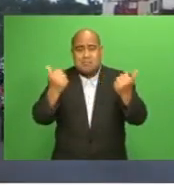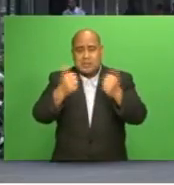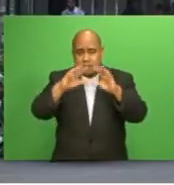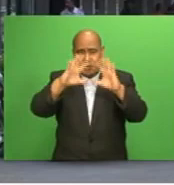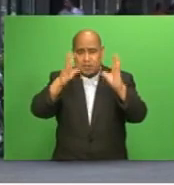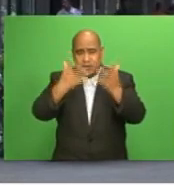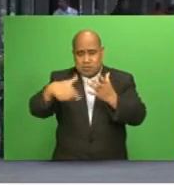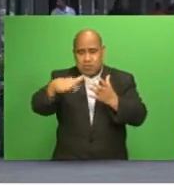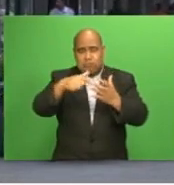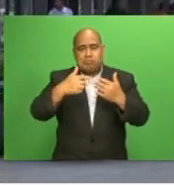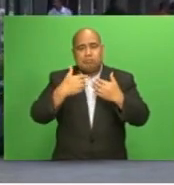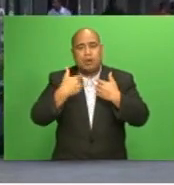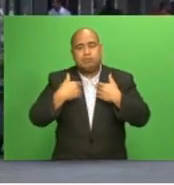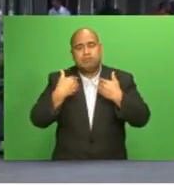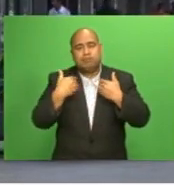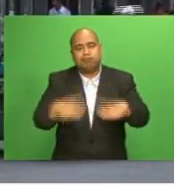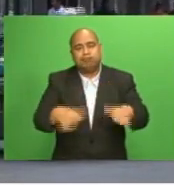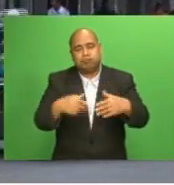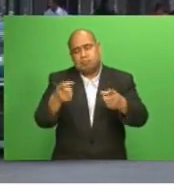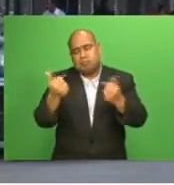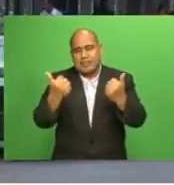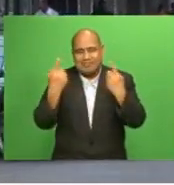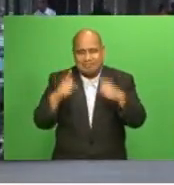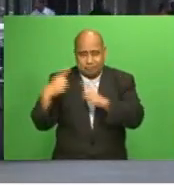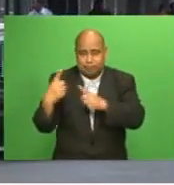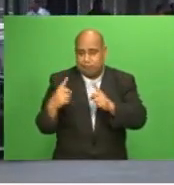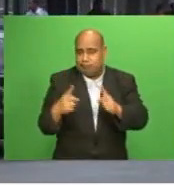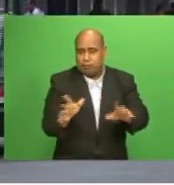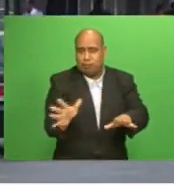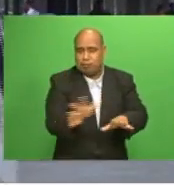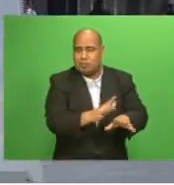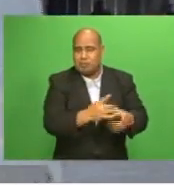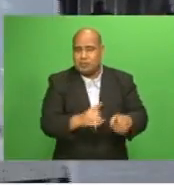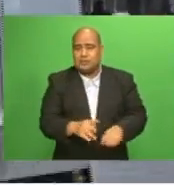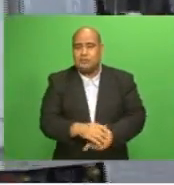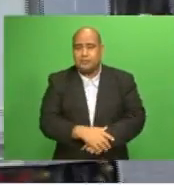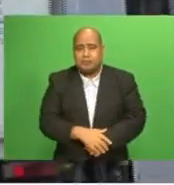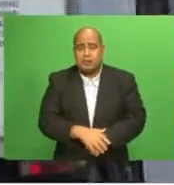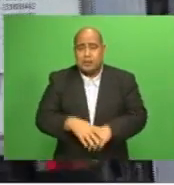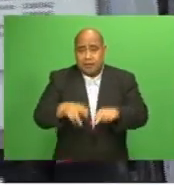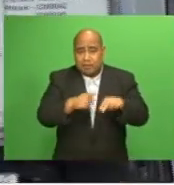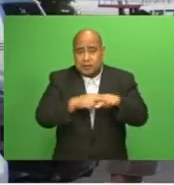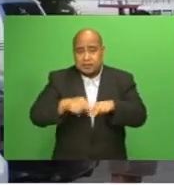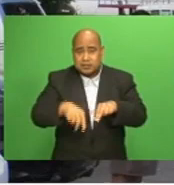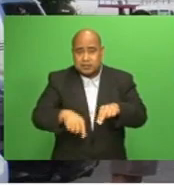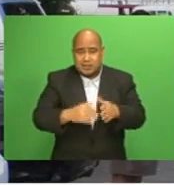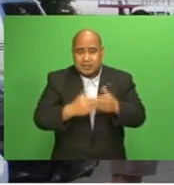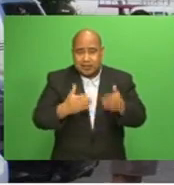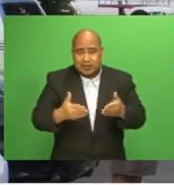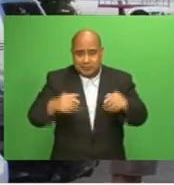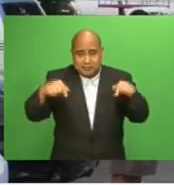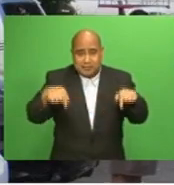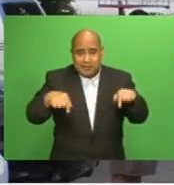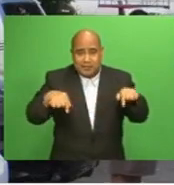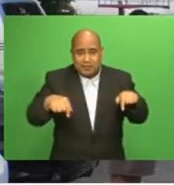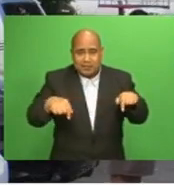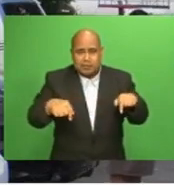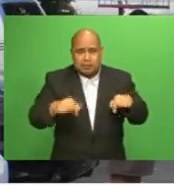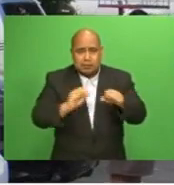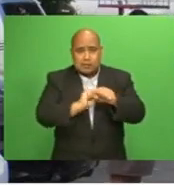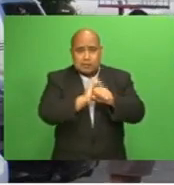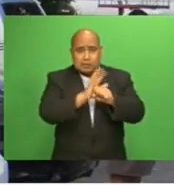prayers. As of last Friday, Fiji is among the few countries on earth with no active cases of